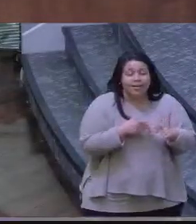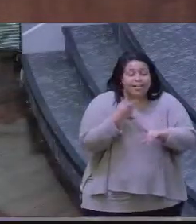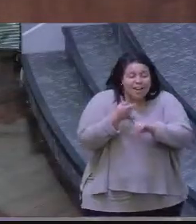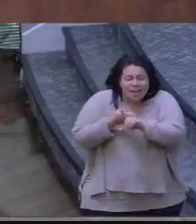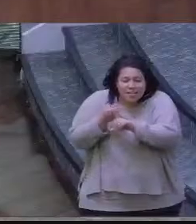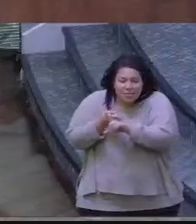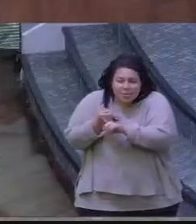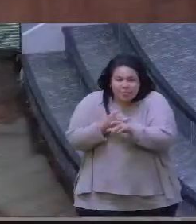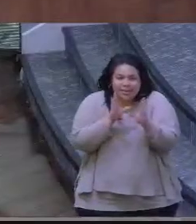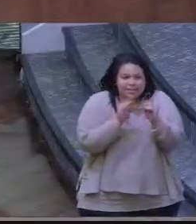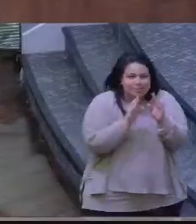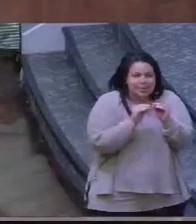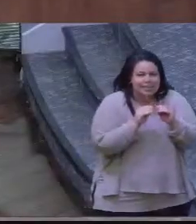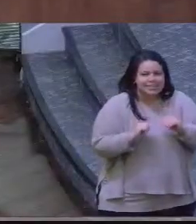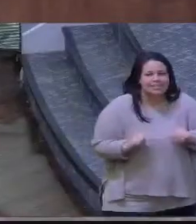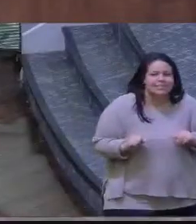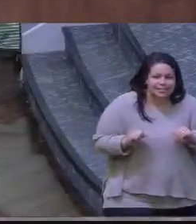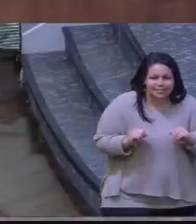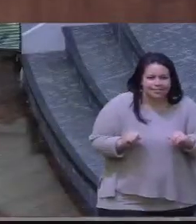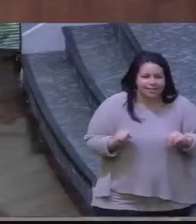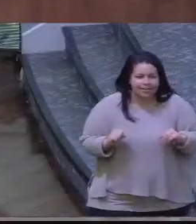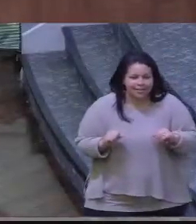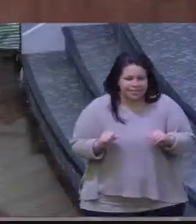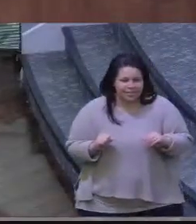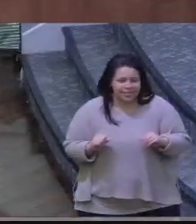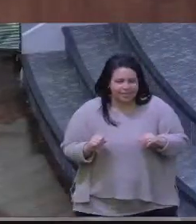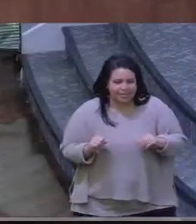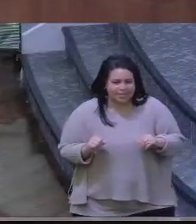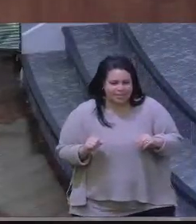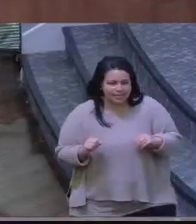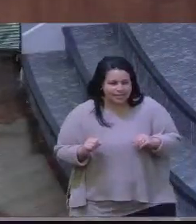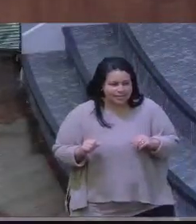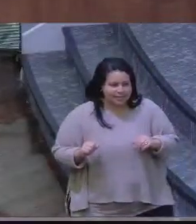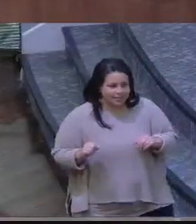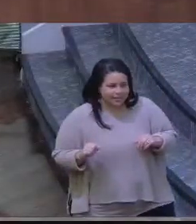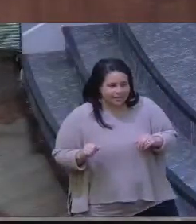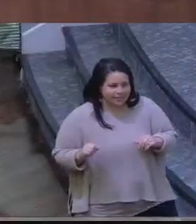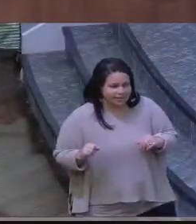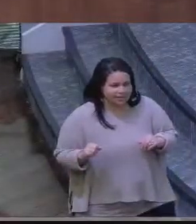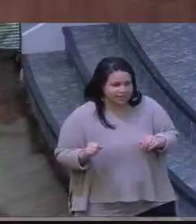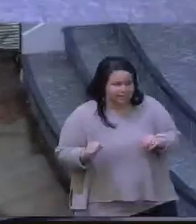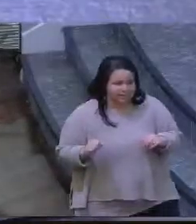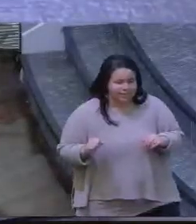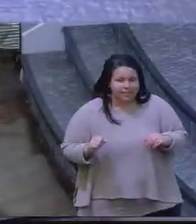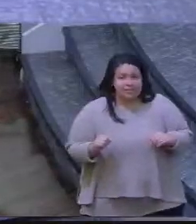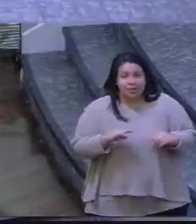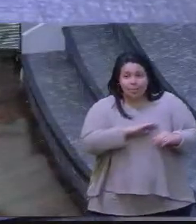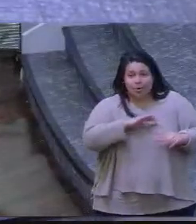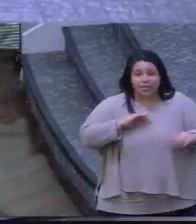meetings. Does the board have any recognitions or